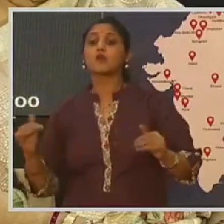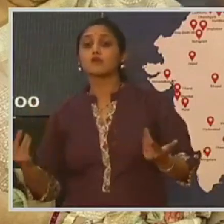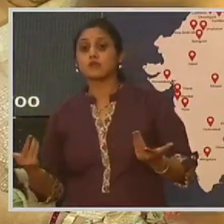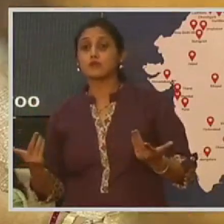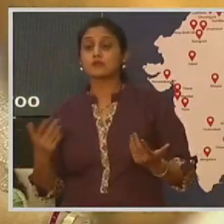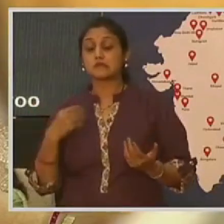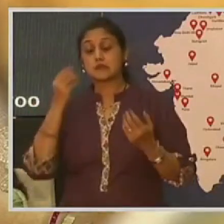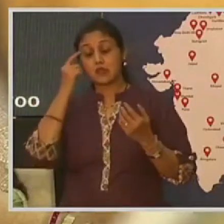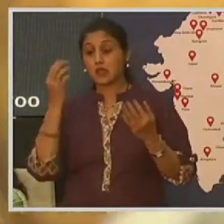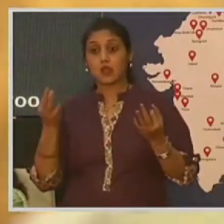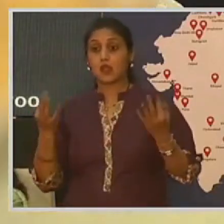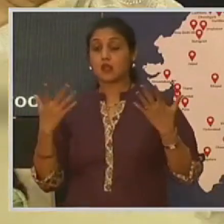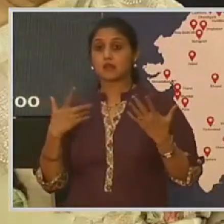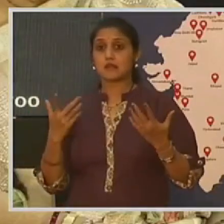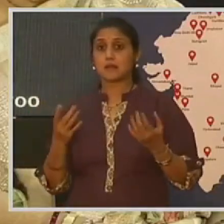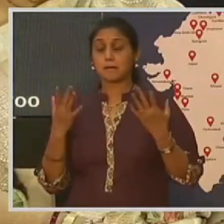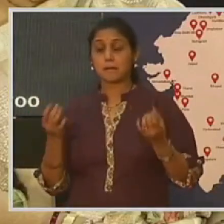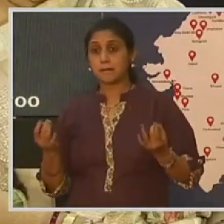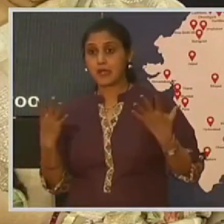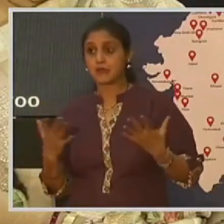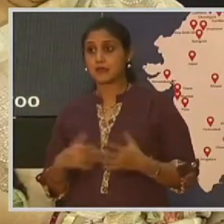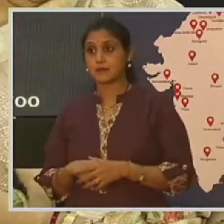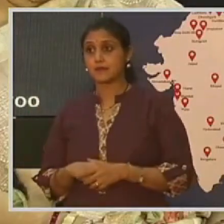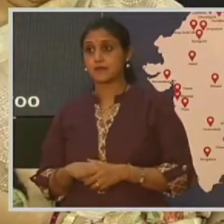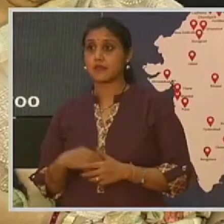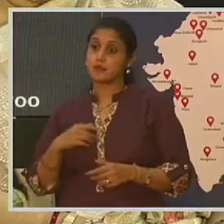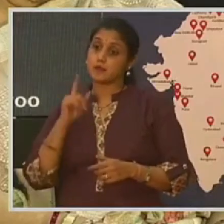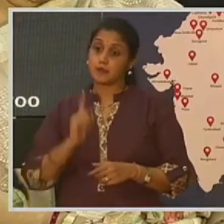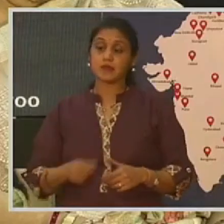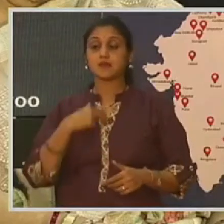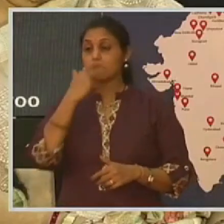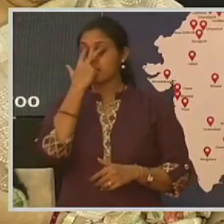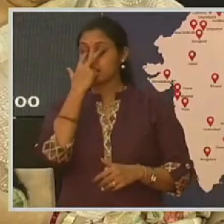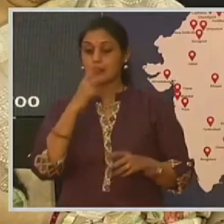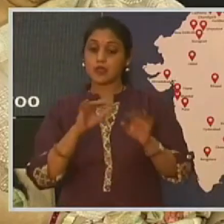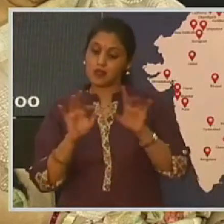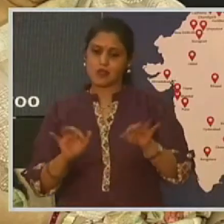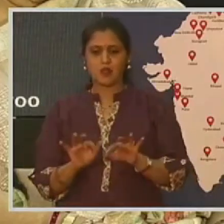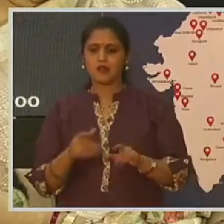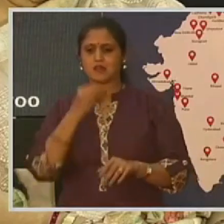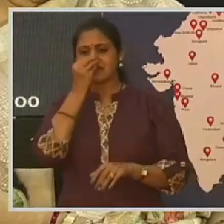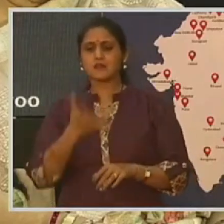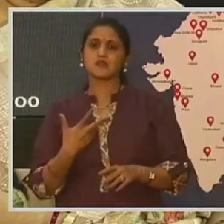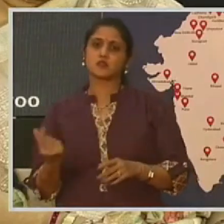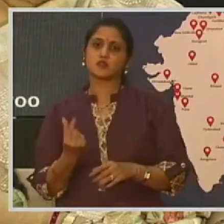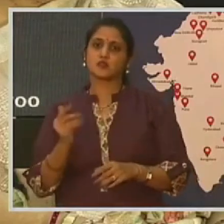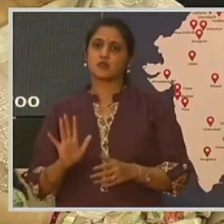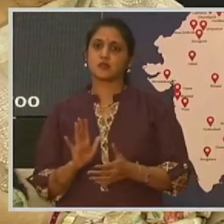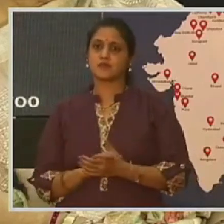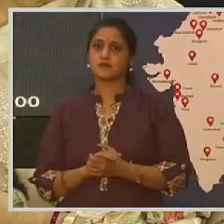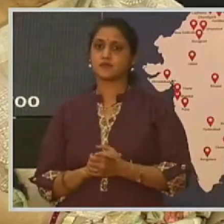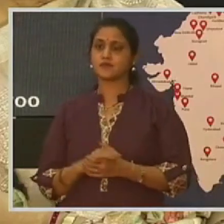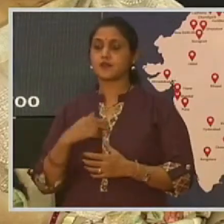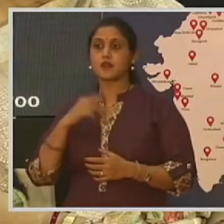make use of it like any one of us. So also the